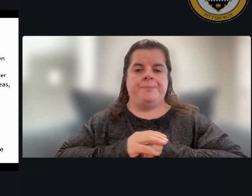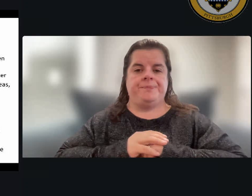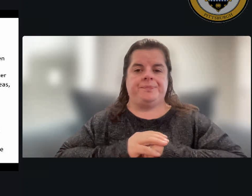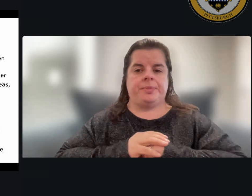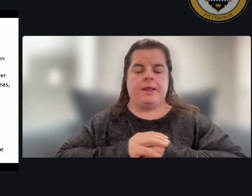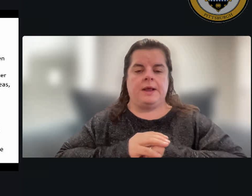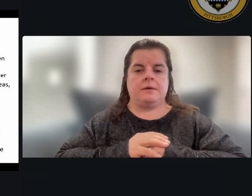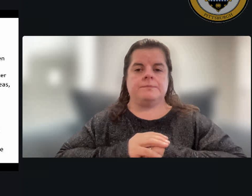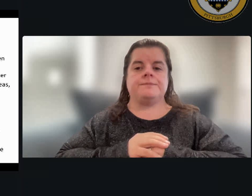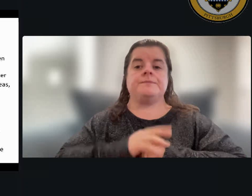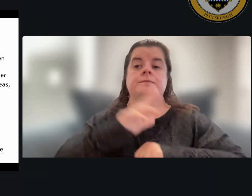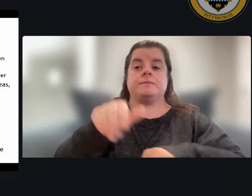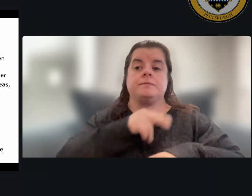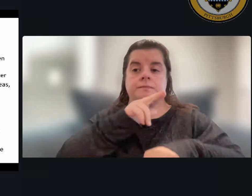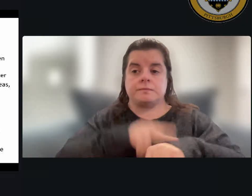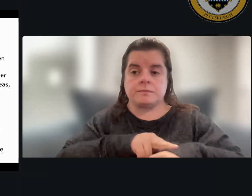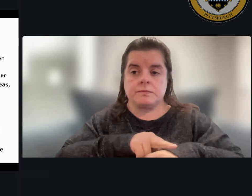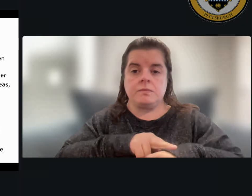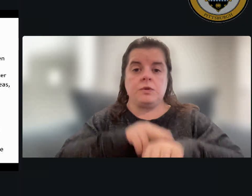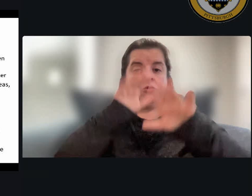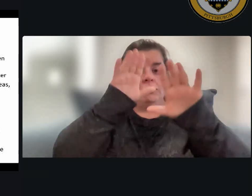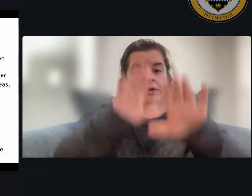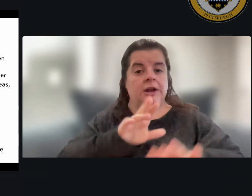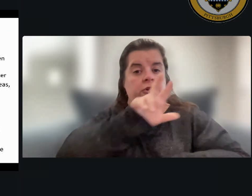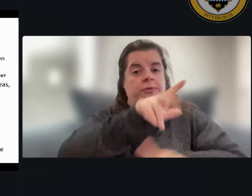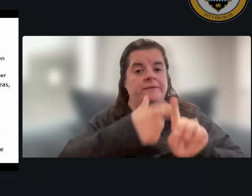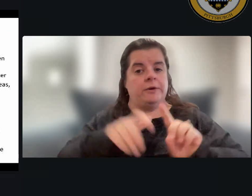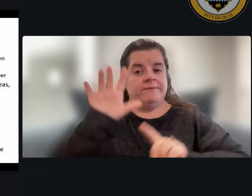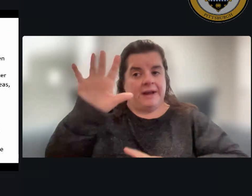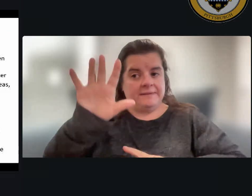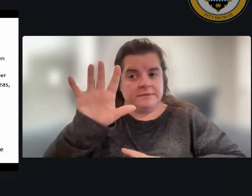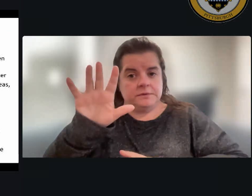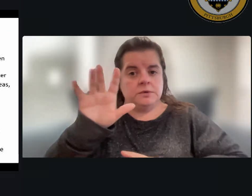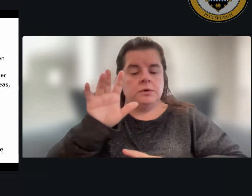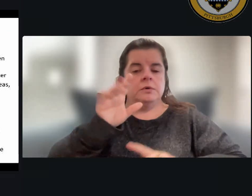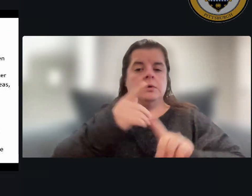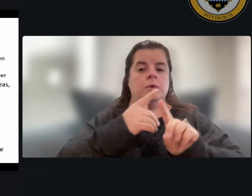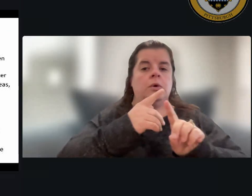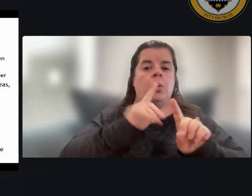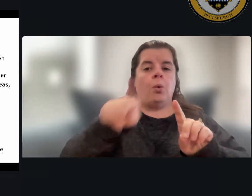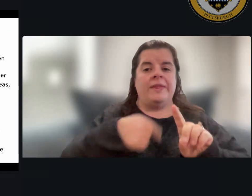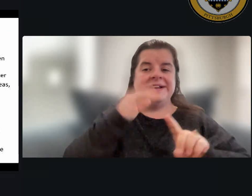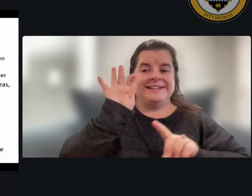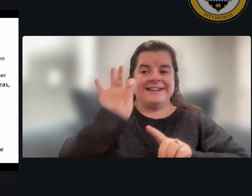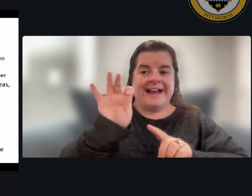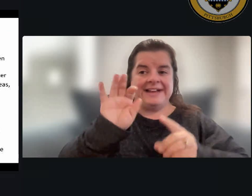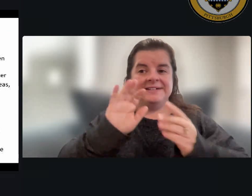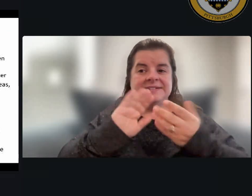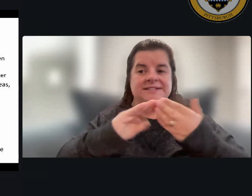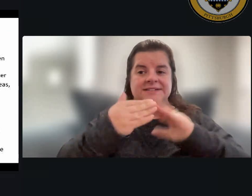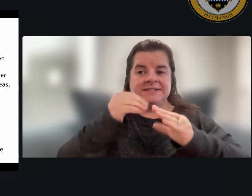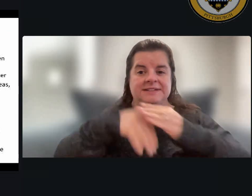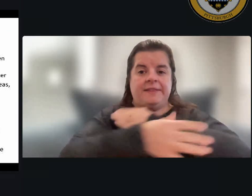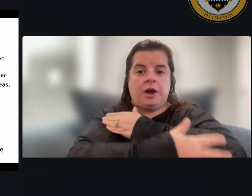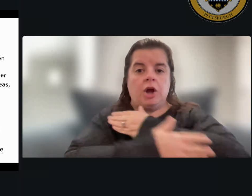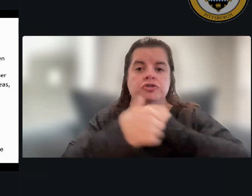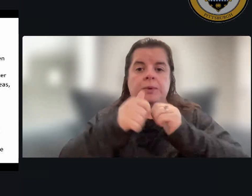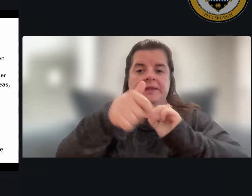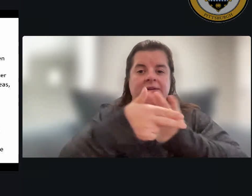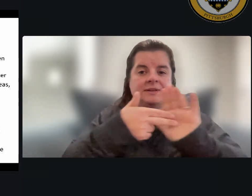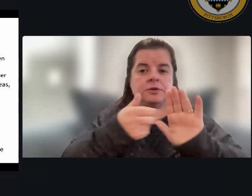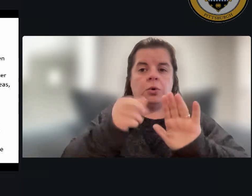They're, of course, great that we were 3 out of 5 stars. We're one of only 9 cities in the country with this designation or